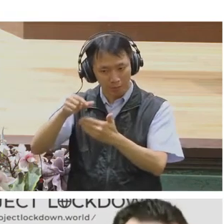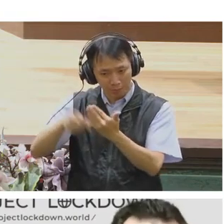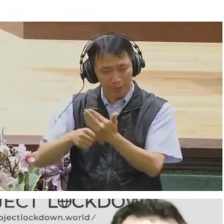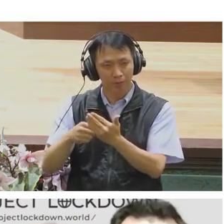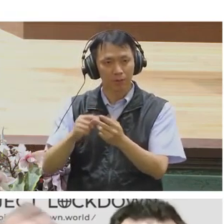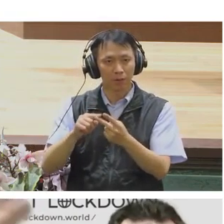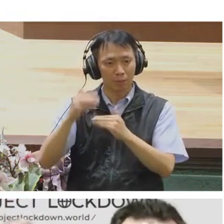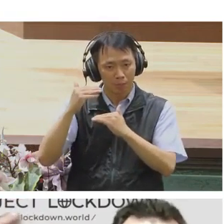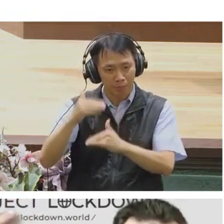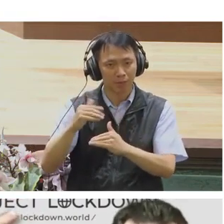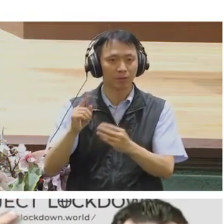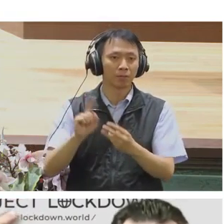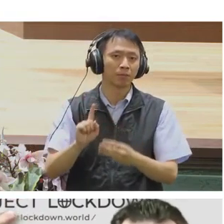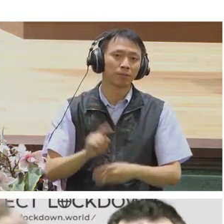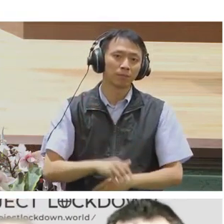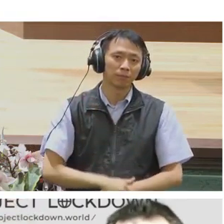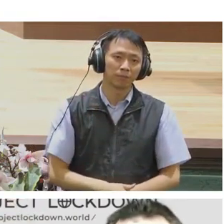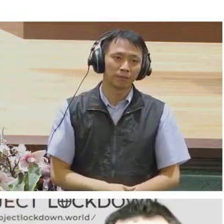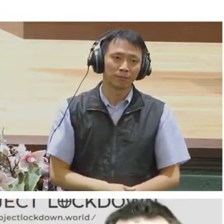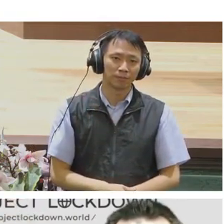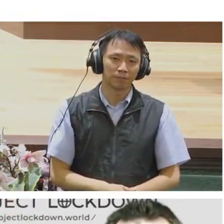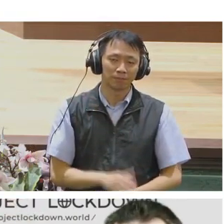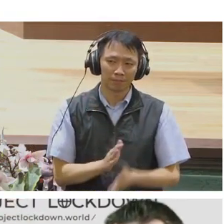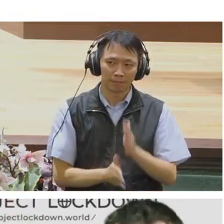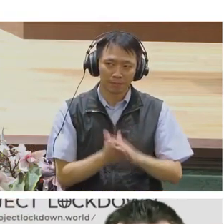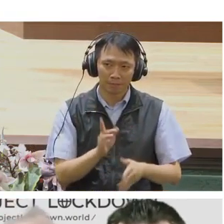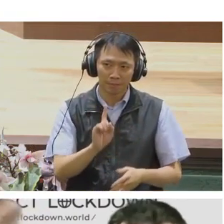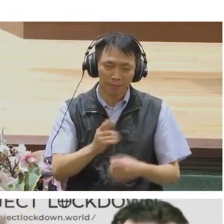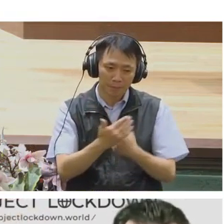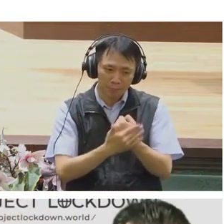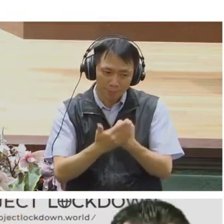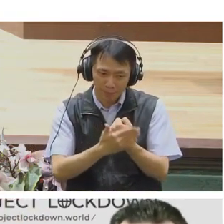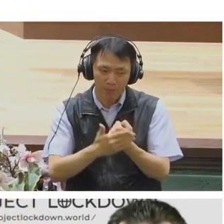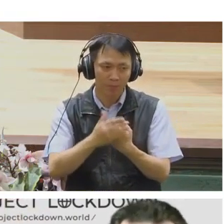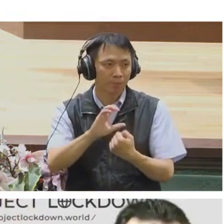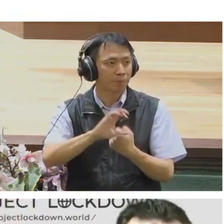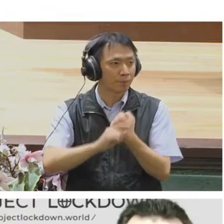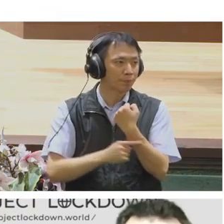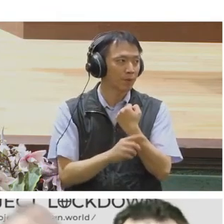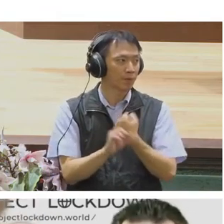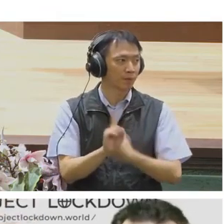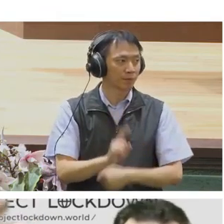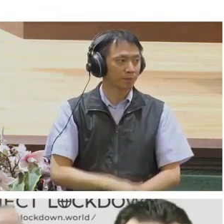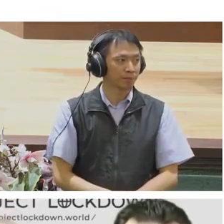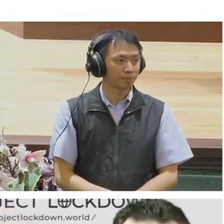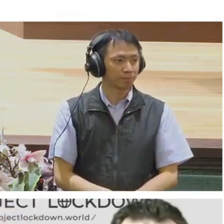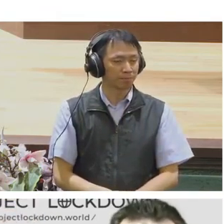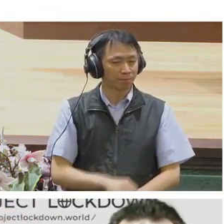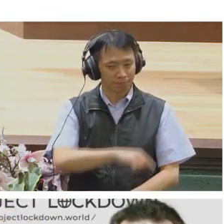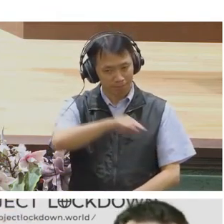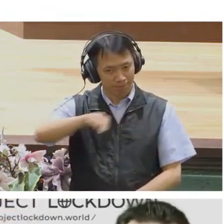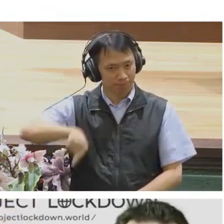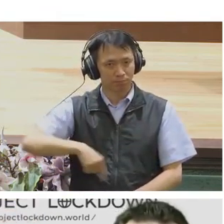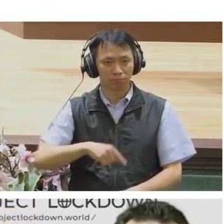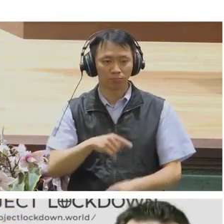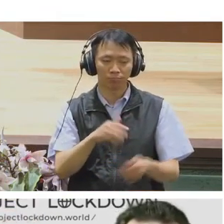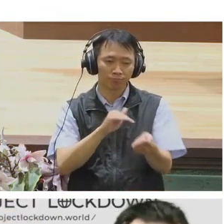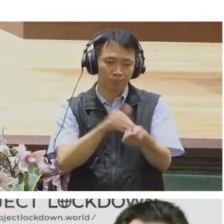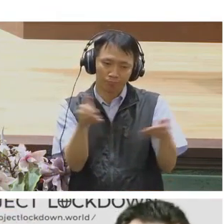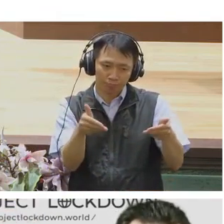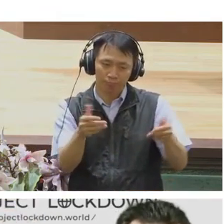transportation systems were under control, those kinds of things are what we call non-pharmaceutical interventions. And